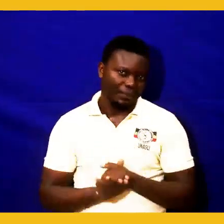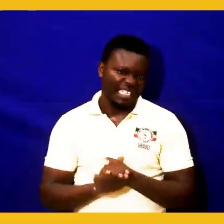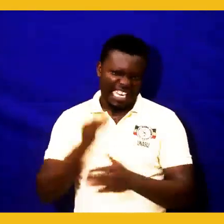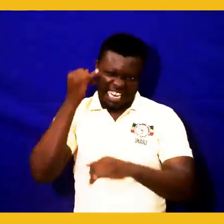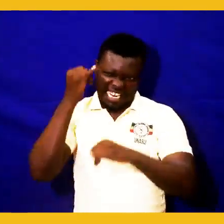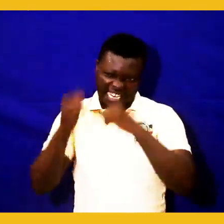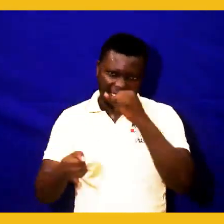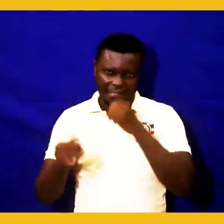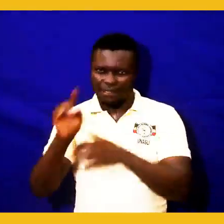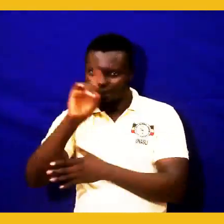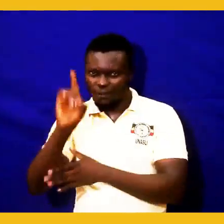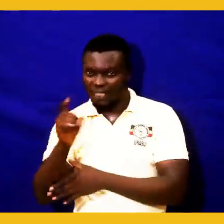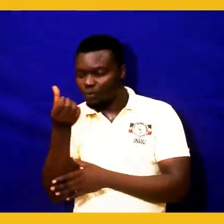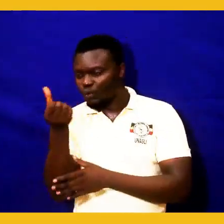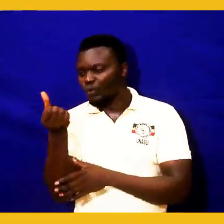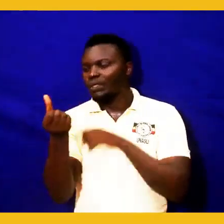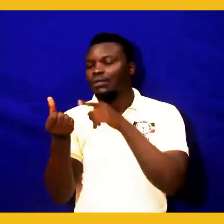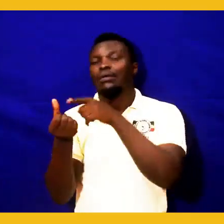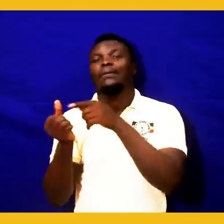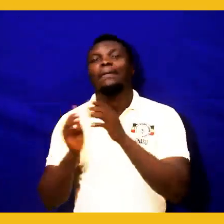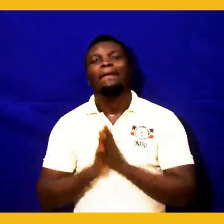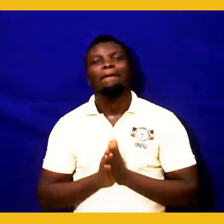The last sentence said,